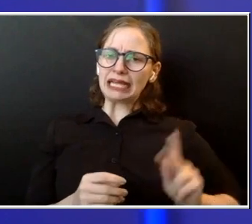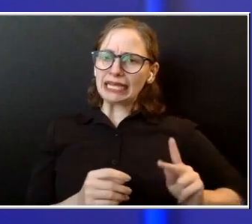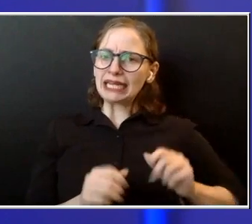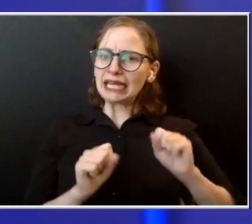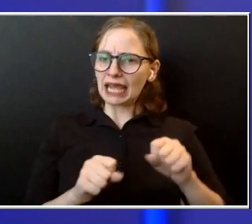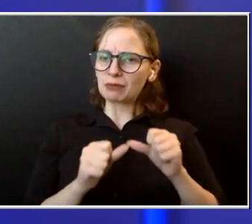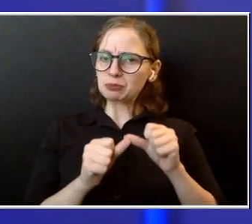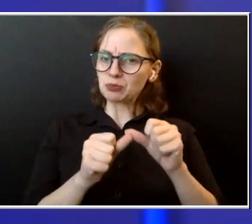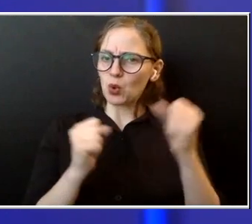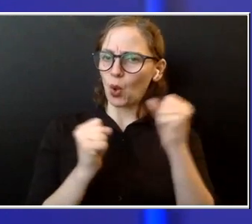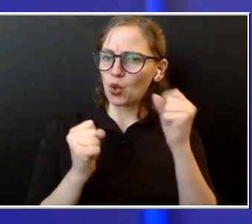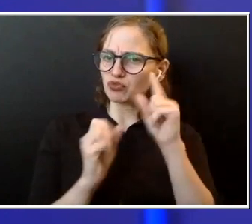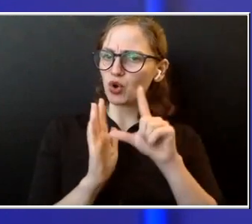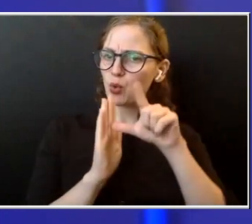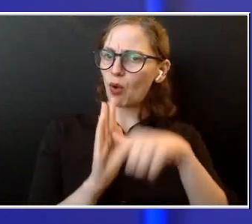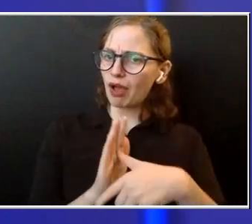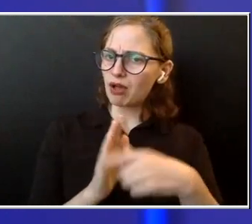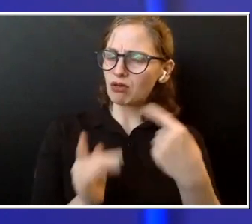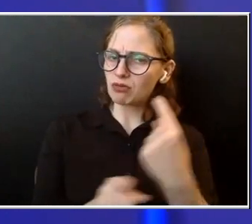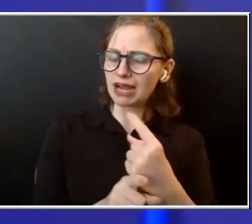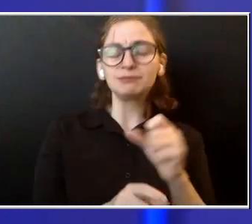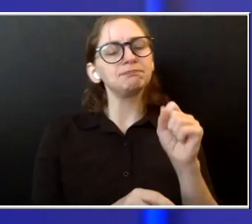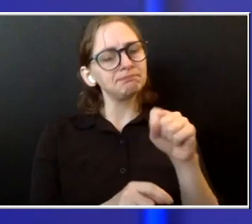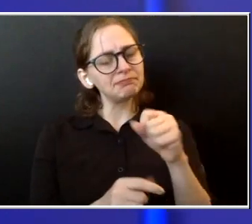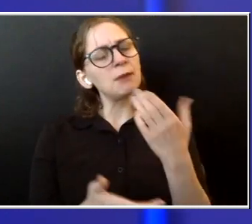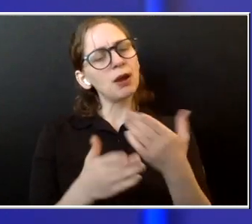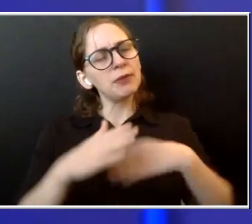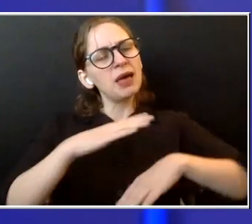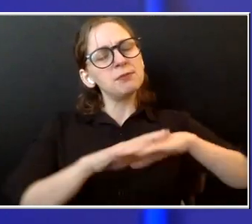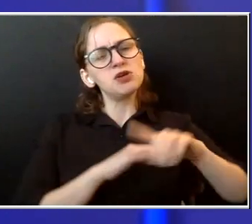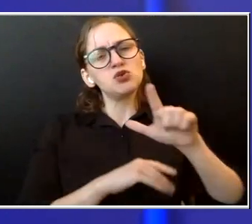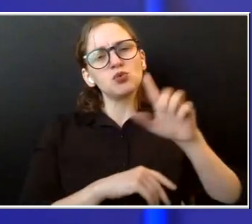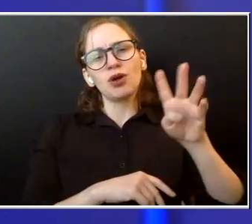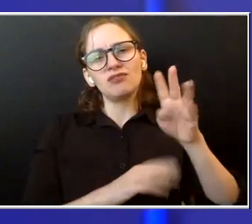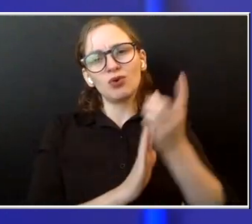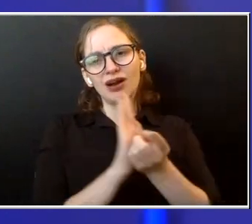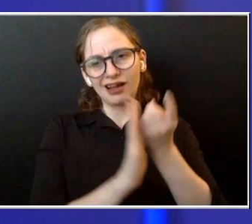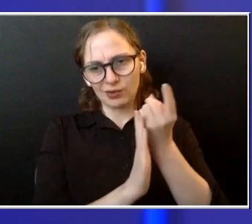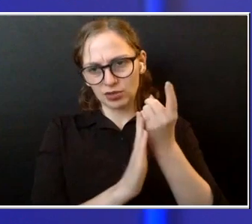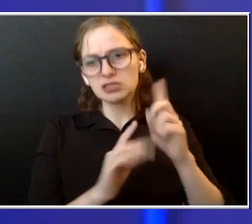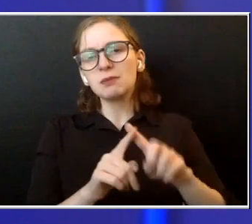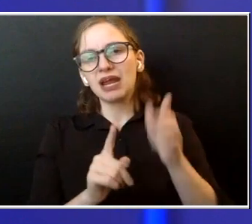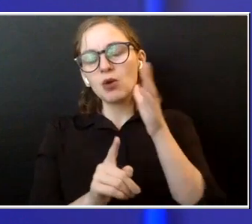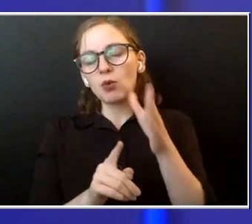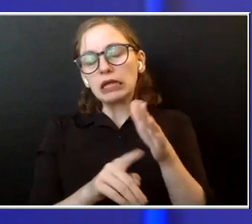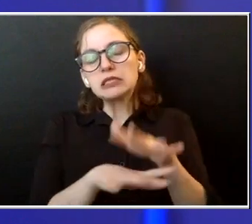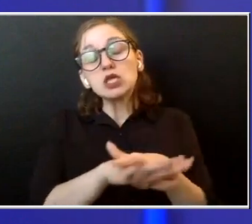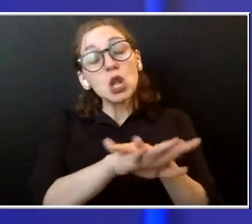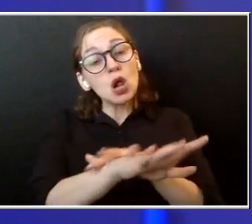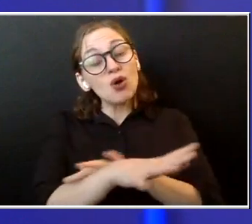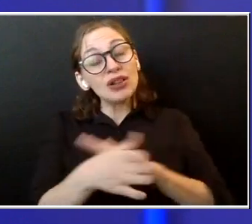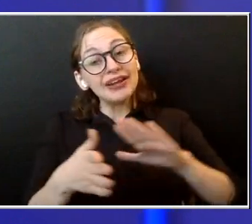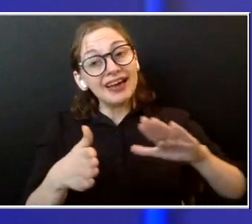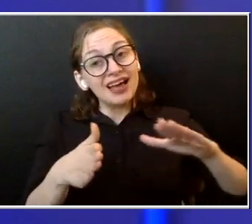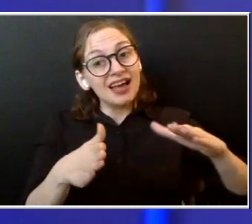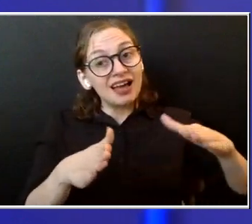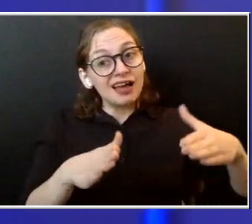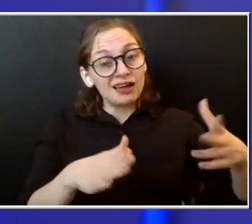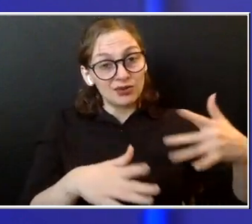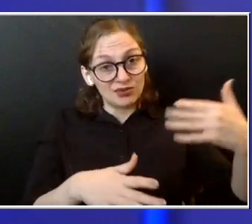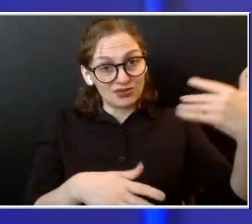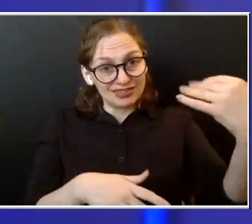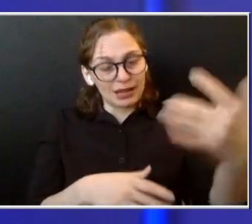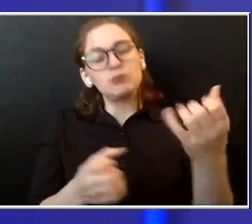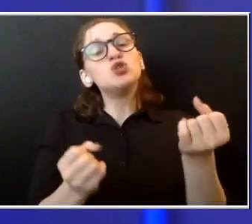for probably 24 hours, but it slowly dies over time, so the less cold it is, the better off you are